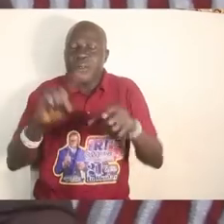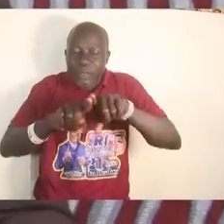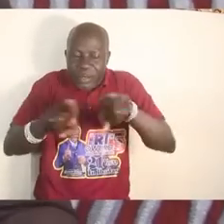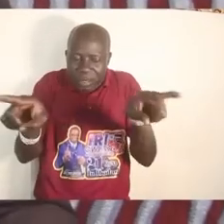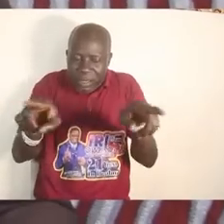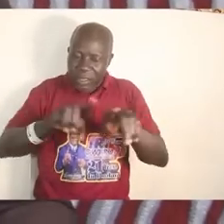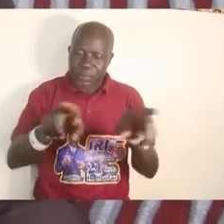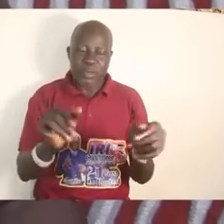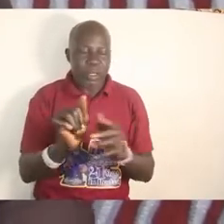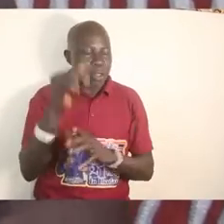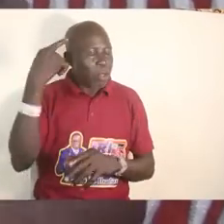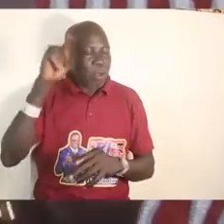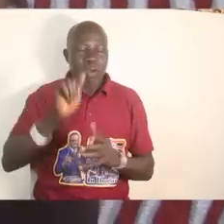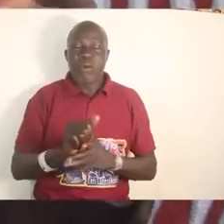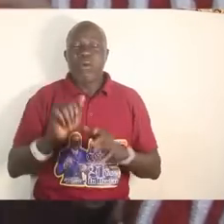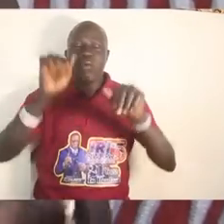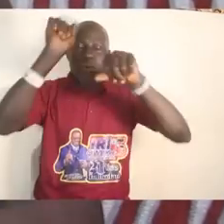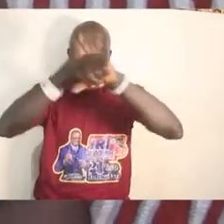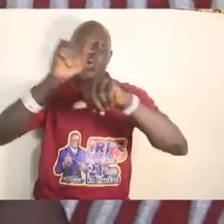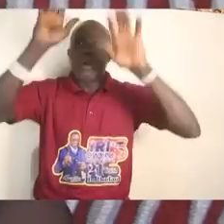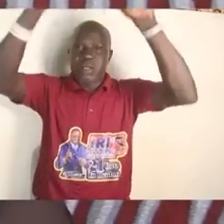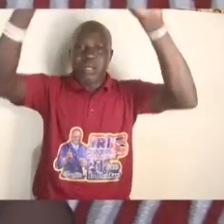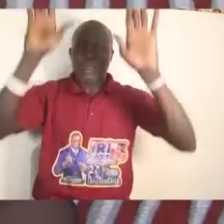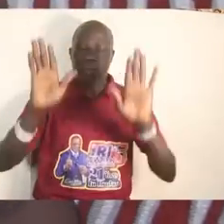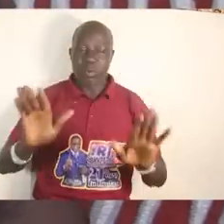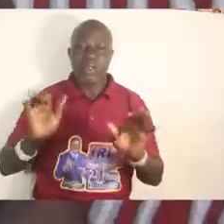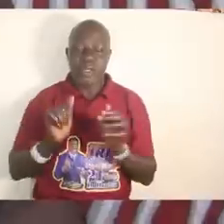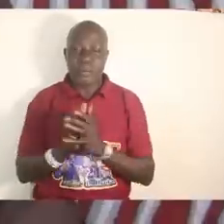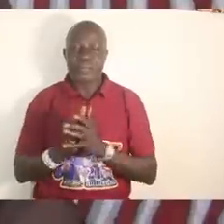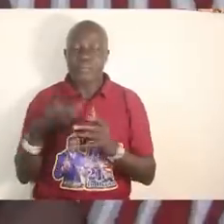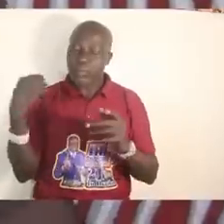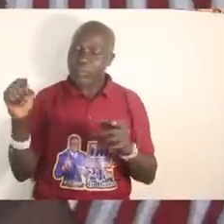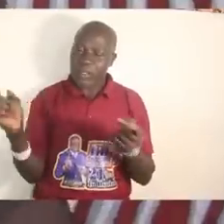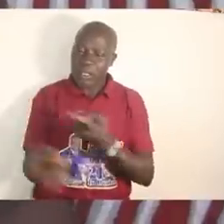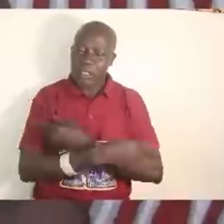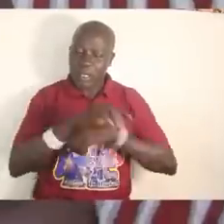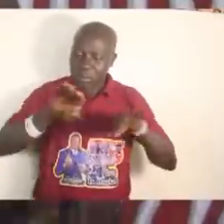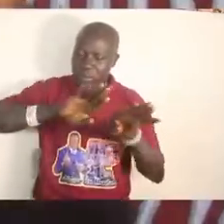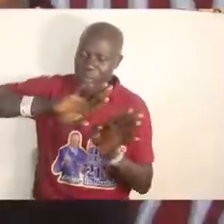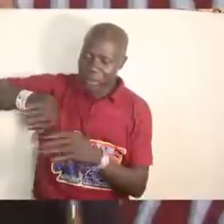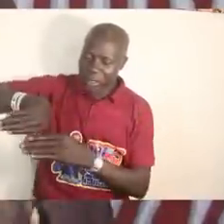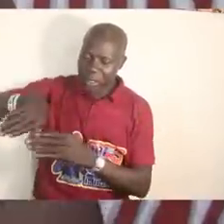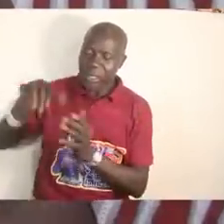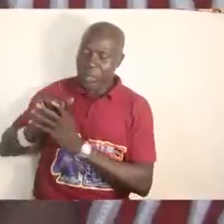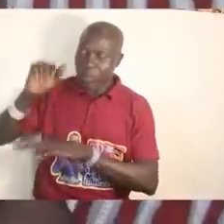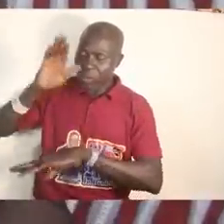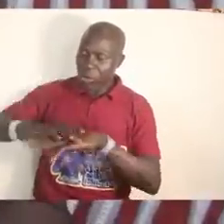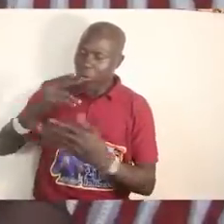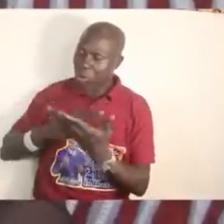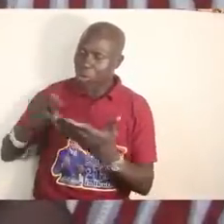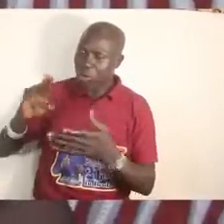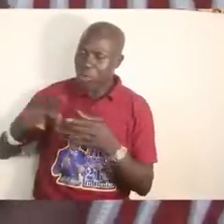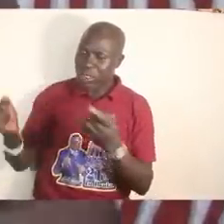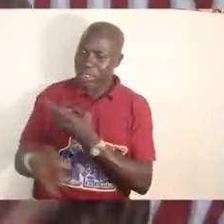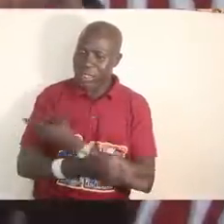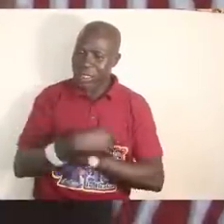day set aside. For ise ami ati iyanu. For signs and wonders. Ojo ti aya soto. The day set aside. Ka pe ni ojo mimo. That will call